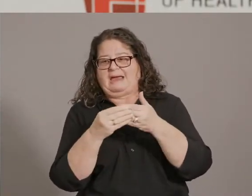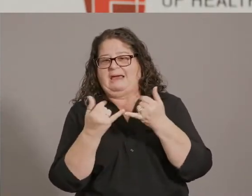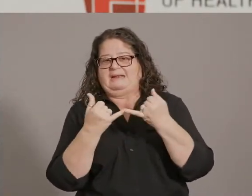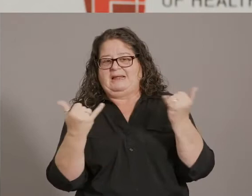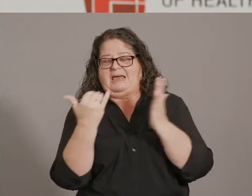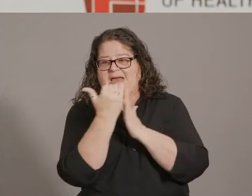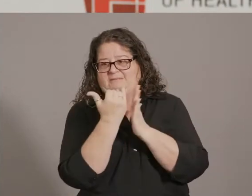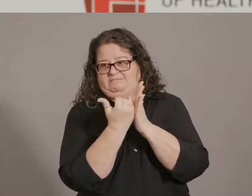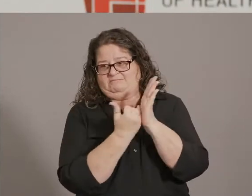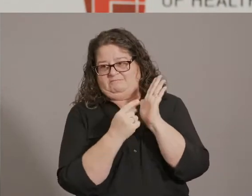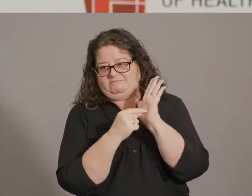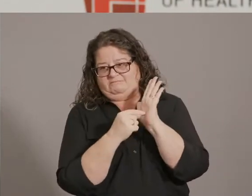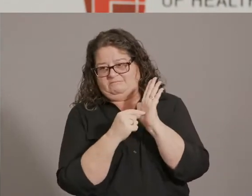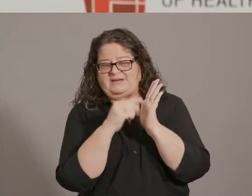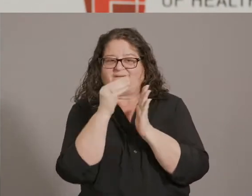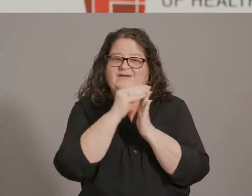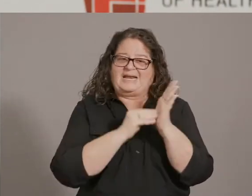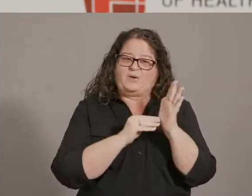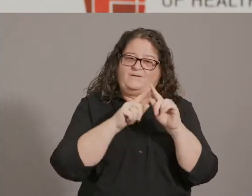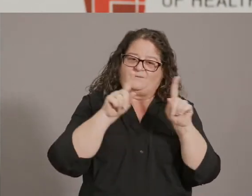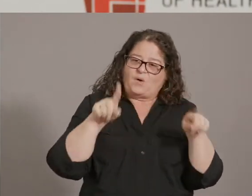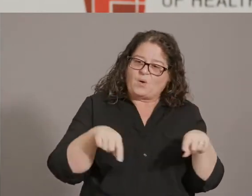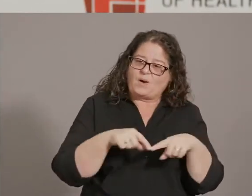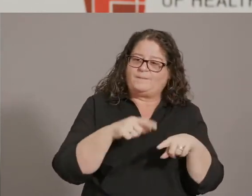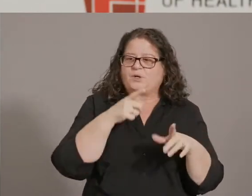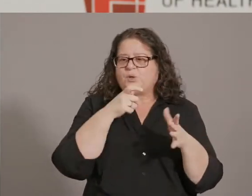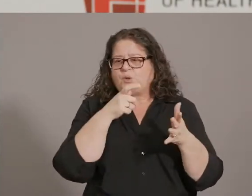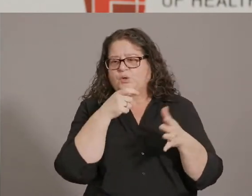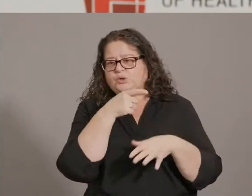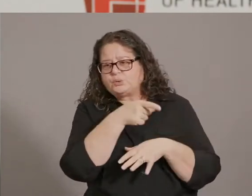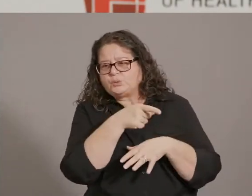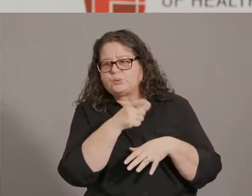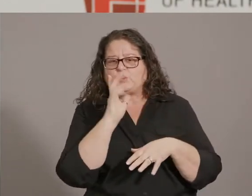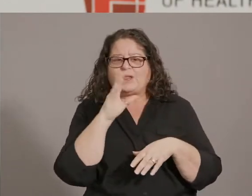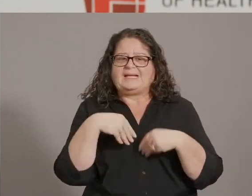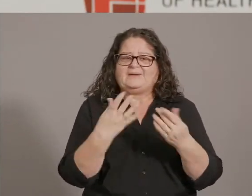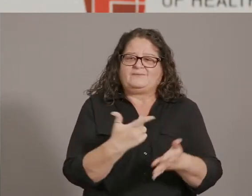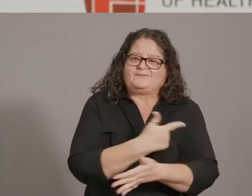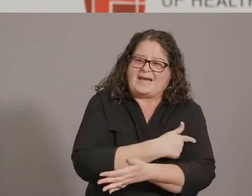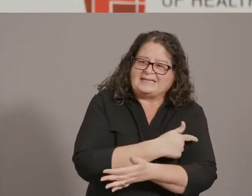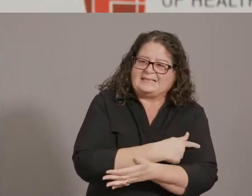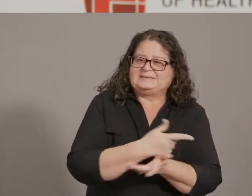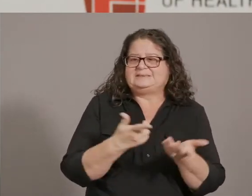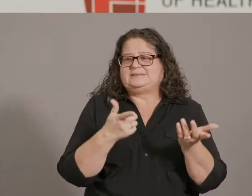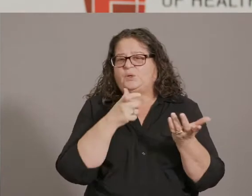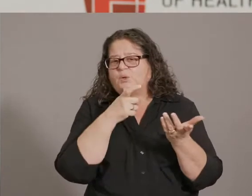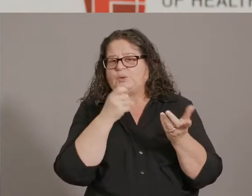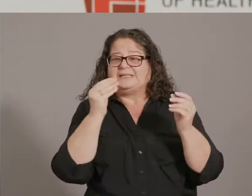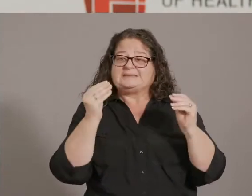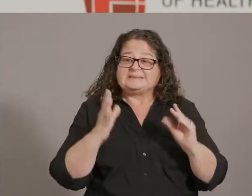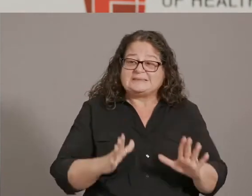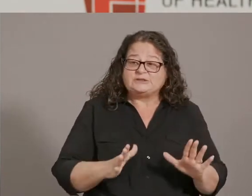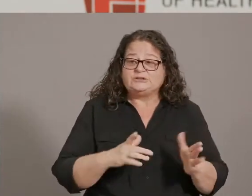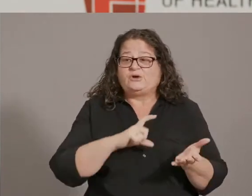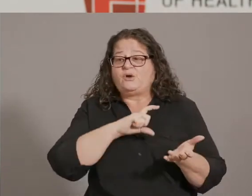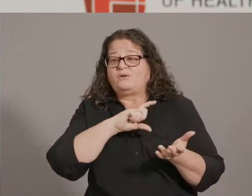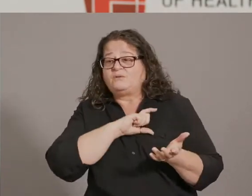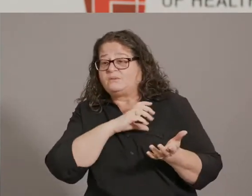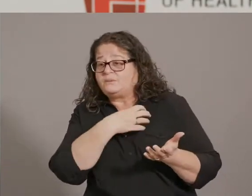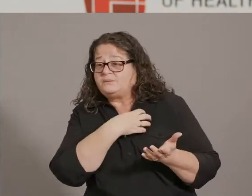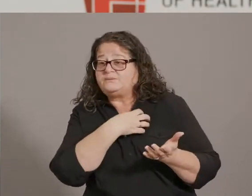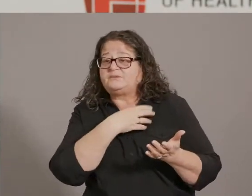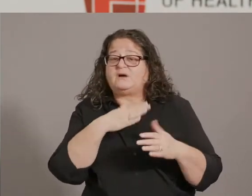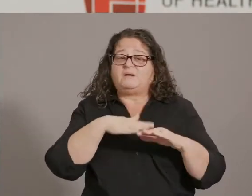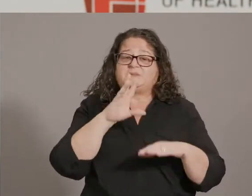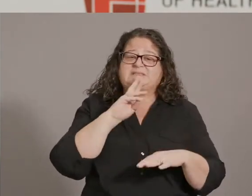form that says we're vaccinating healthcare workers and teachers and childcare and law enforcement and over 65. And then they send